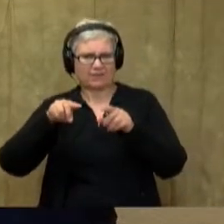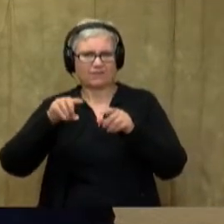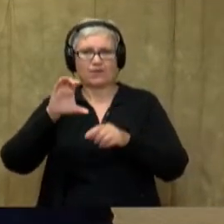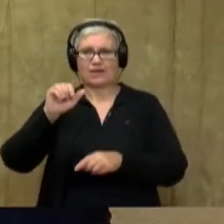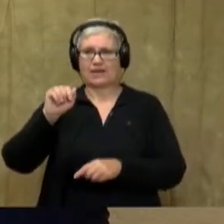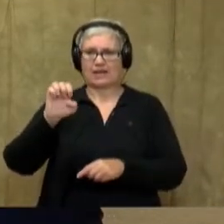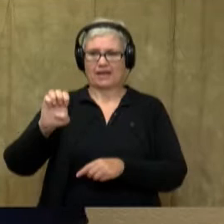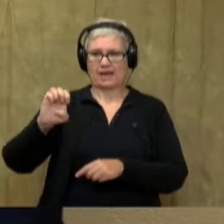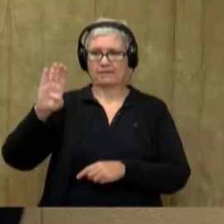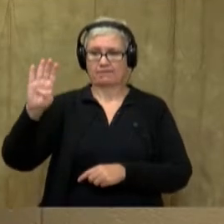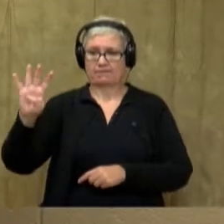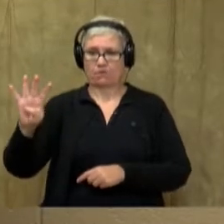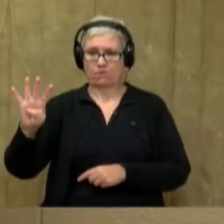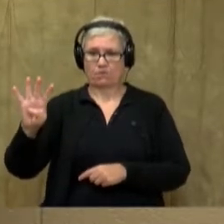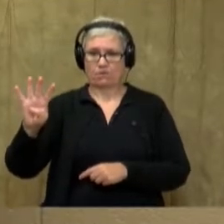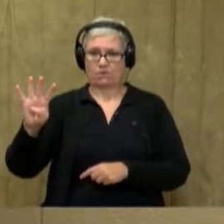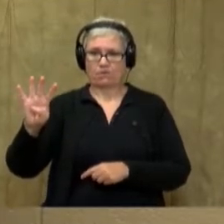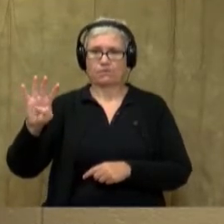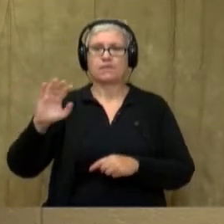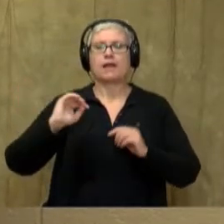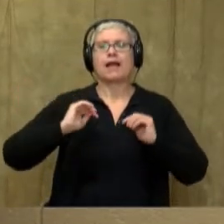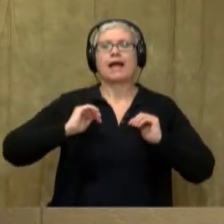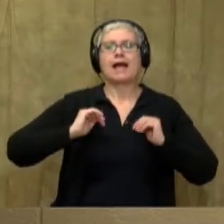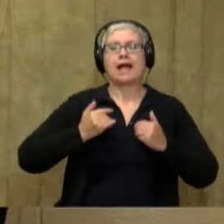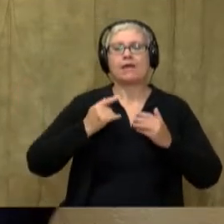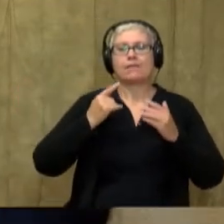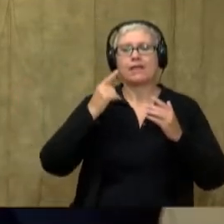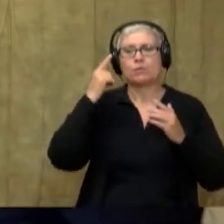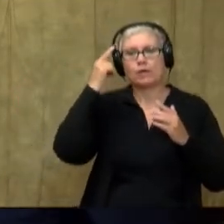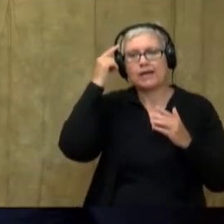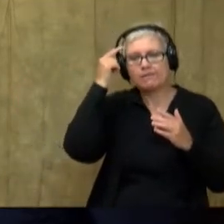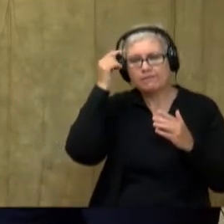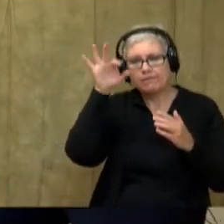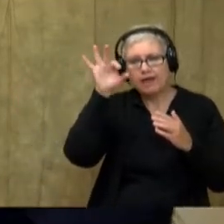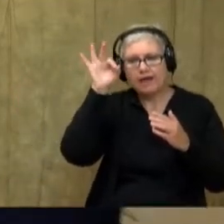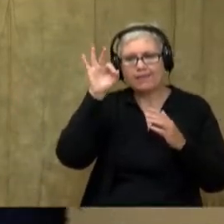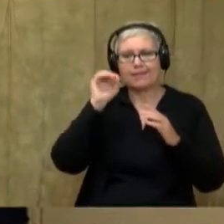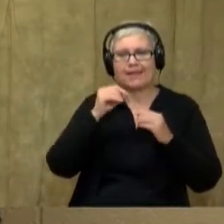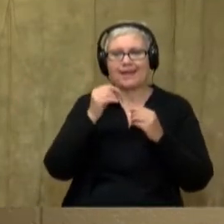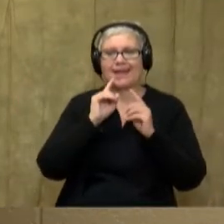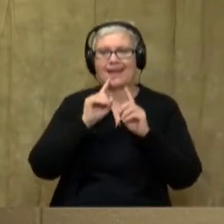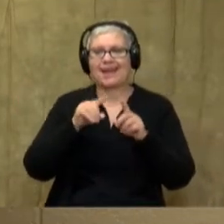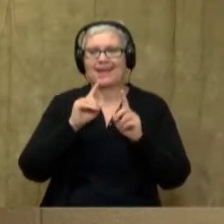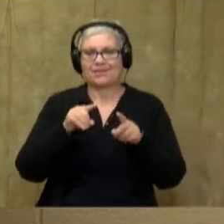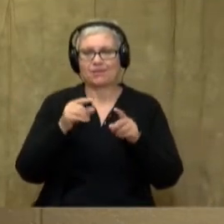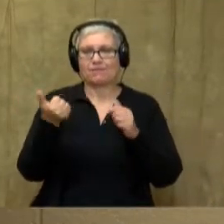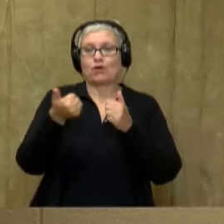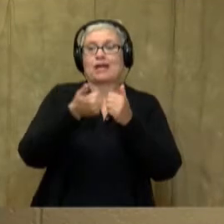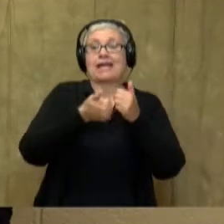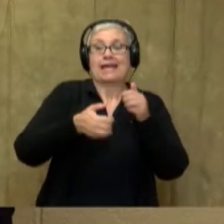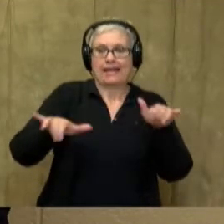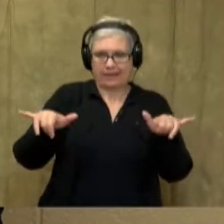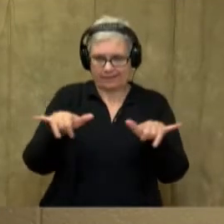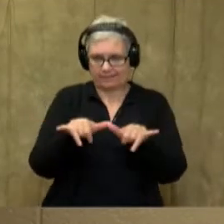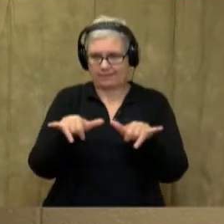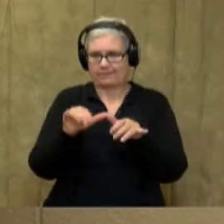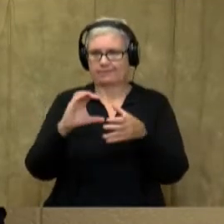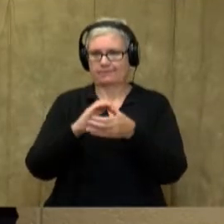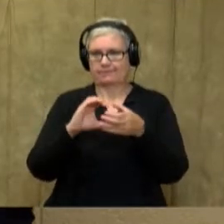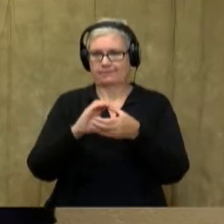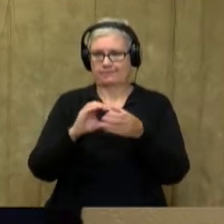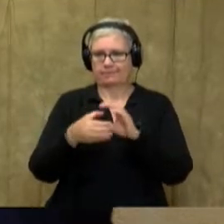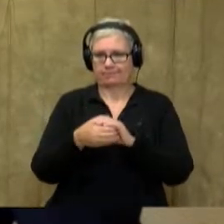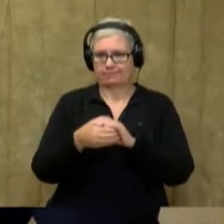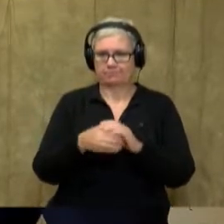4, how can we then determine the answer to these questions for a cube of any size, if it is case